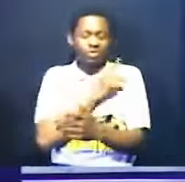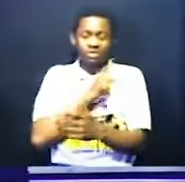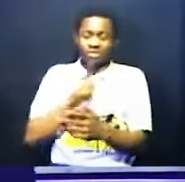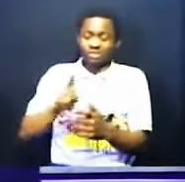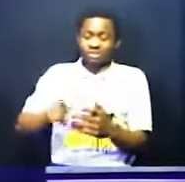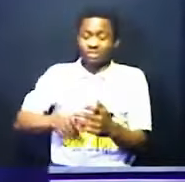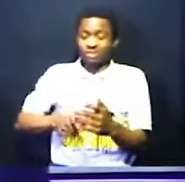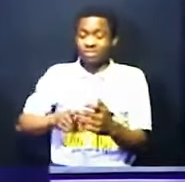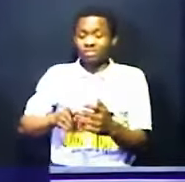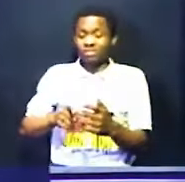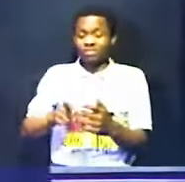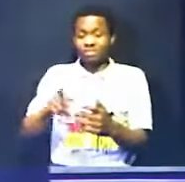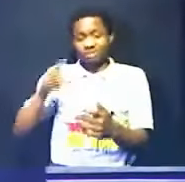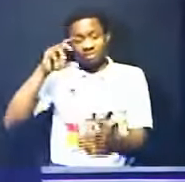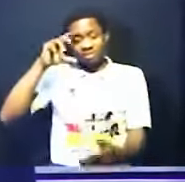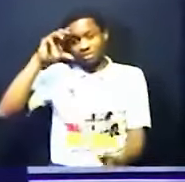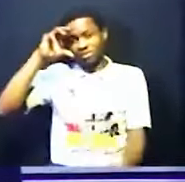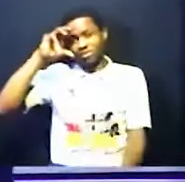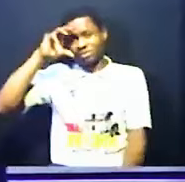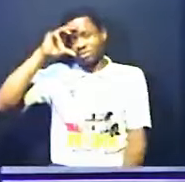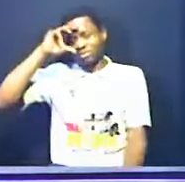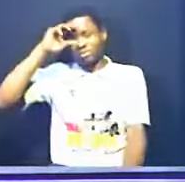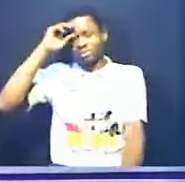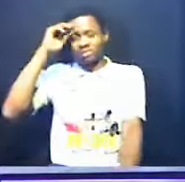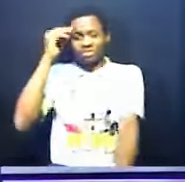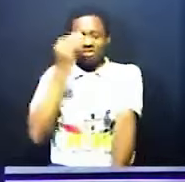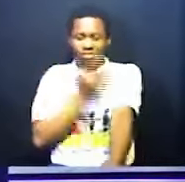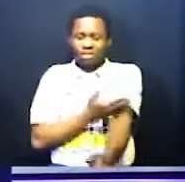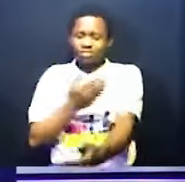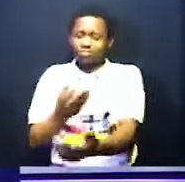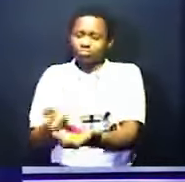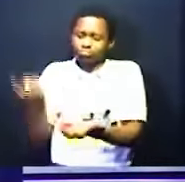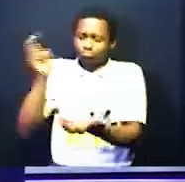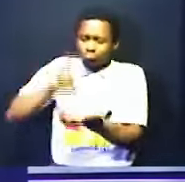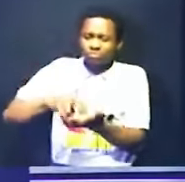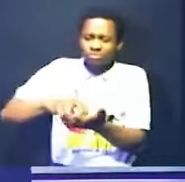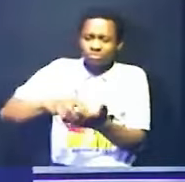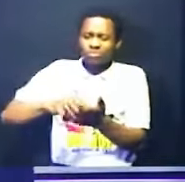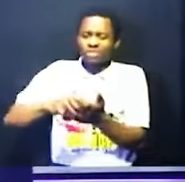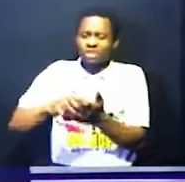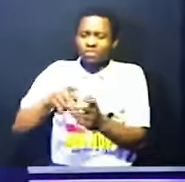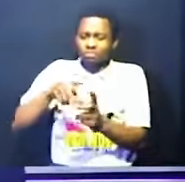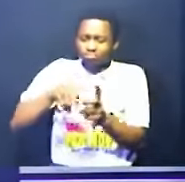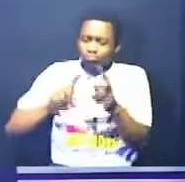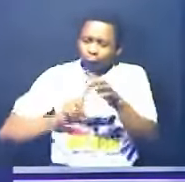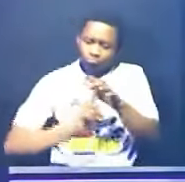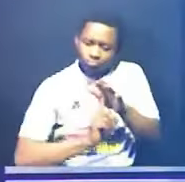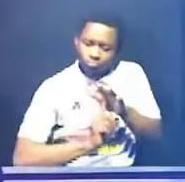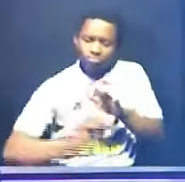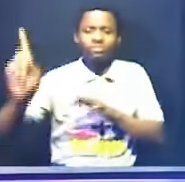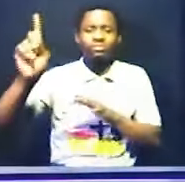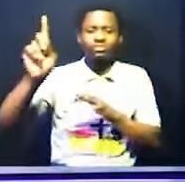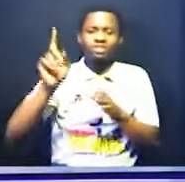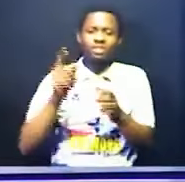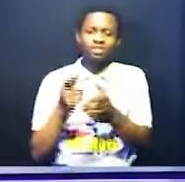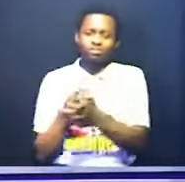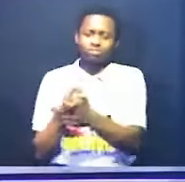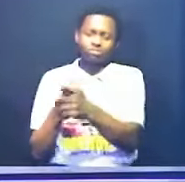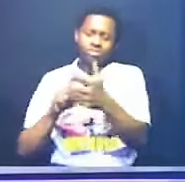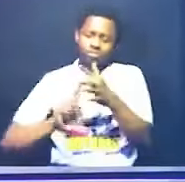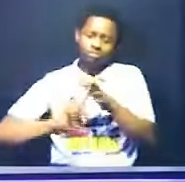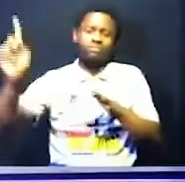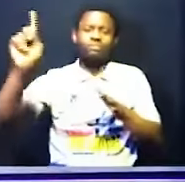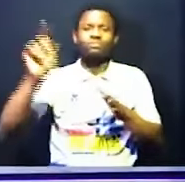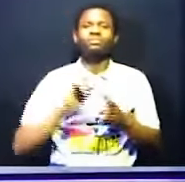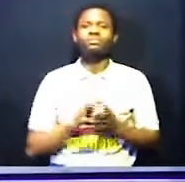up, mounted their mules, and fled. Na Absalom emrantie no ye Amnon senior Absalom share won no e